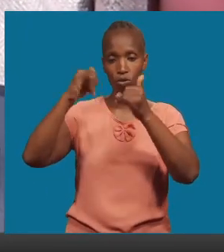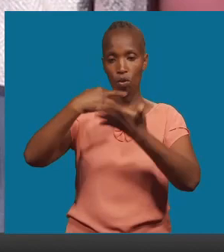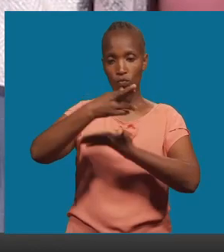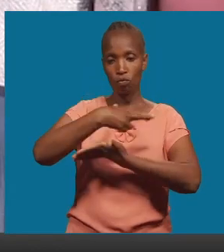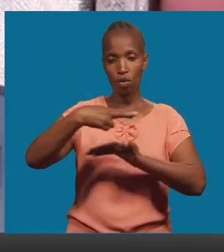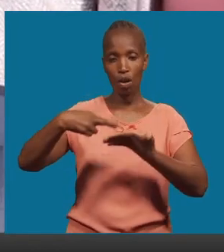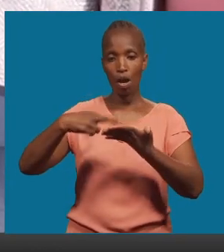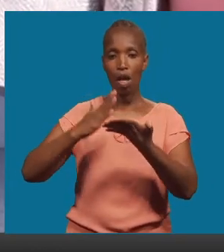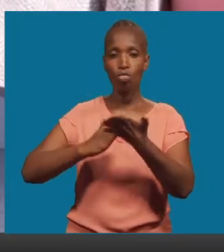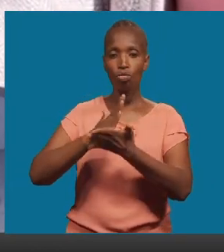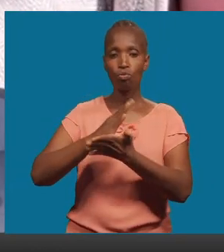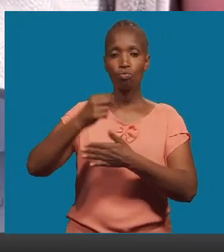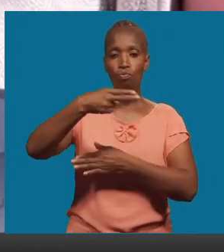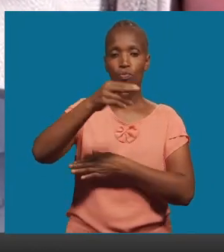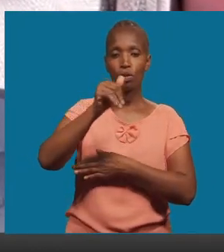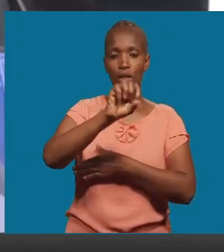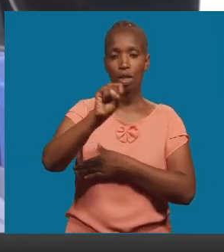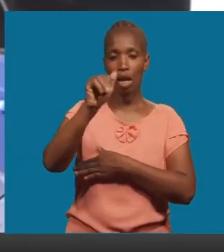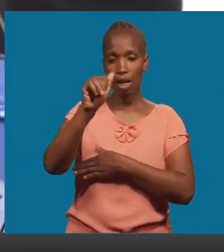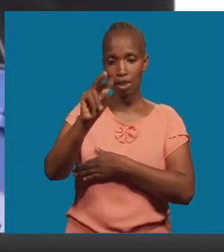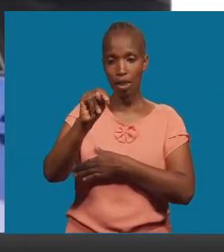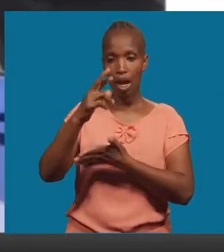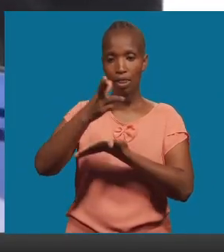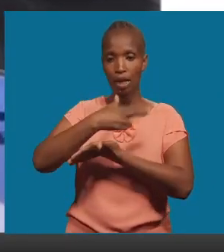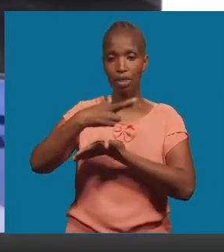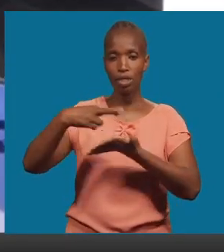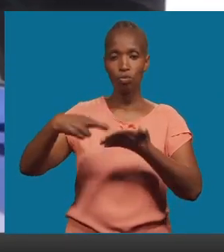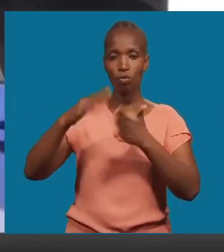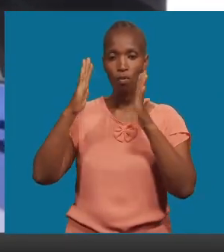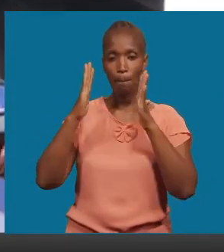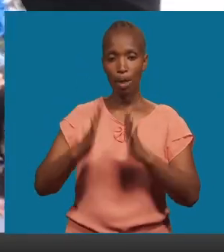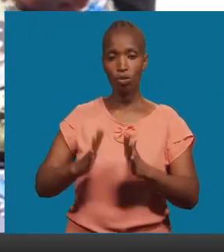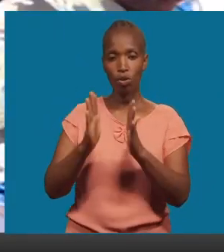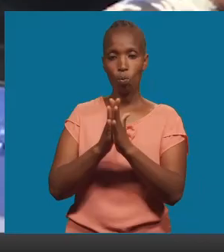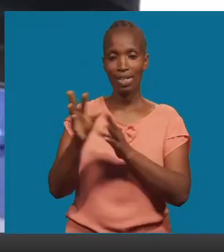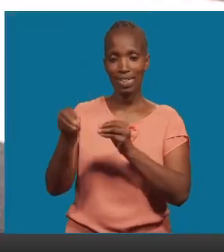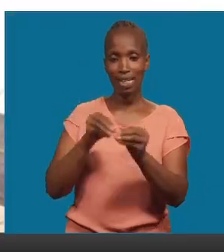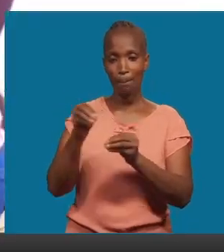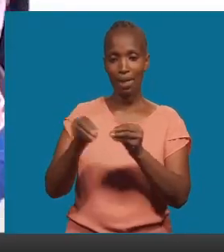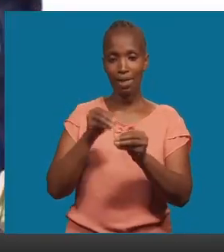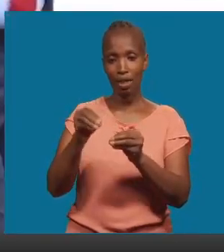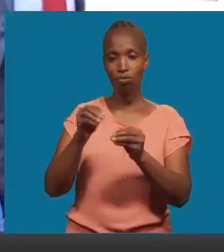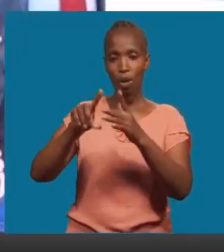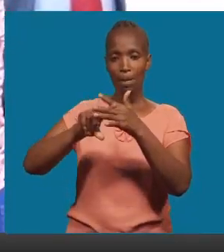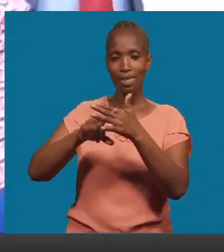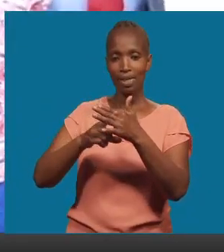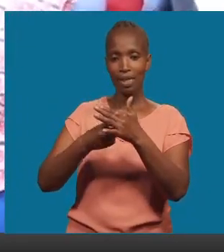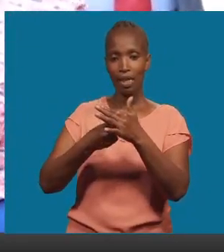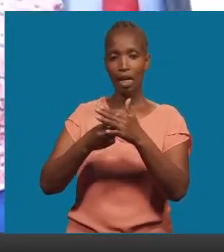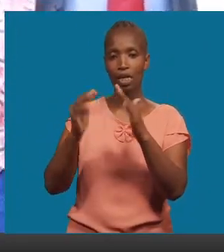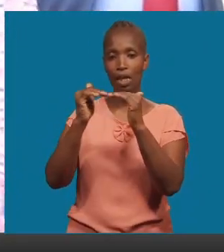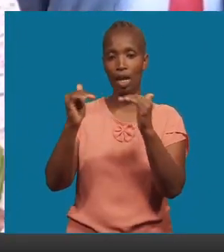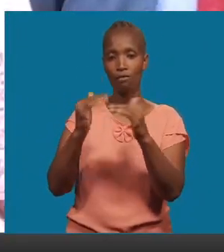important issue of registration. Kulingana na Hassan, usajili wa walemavu umerahisishwa kwa sababu kwa